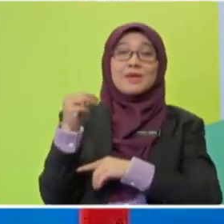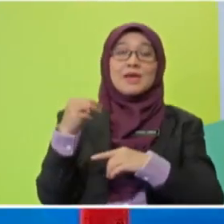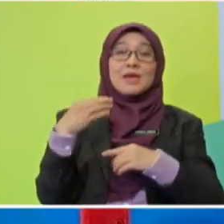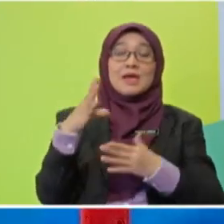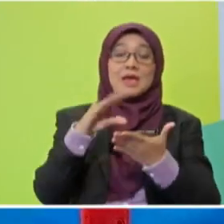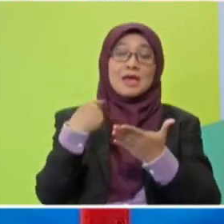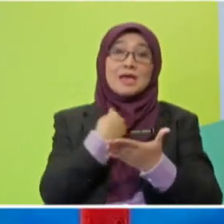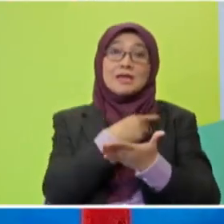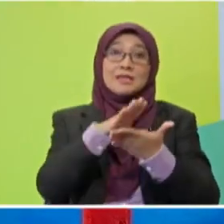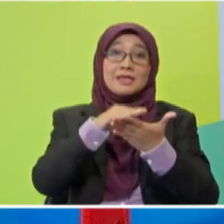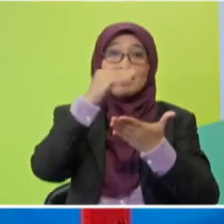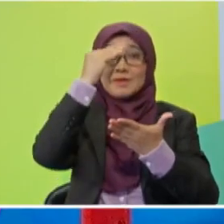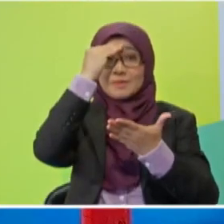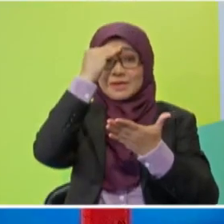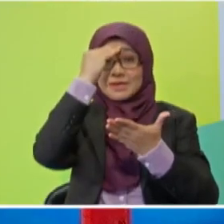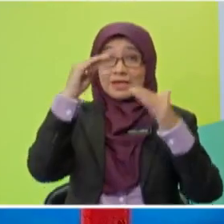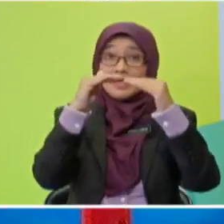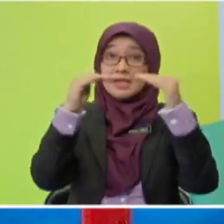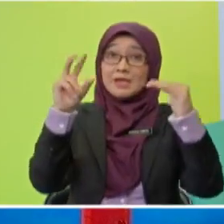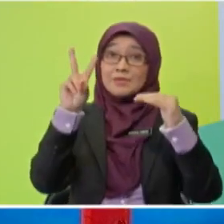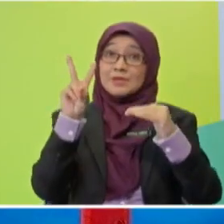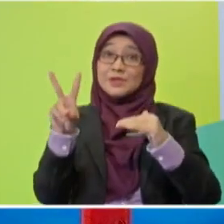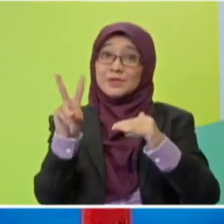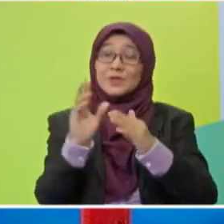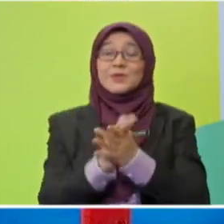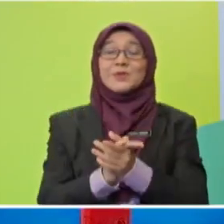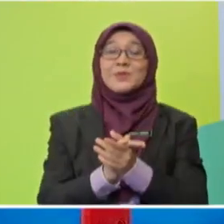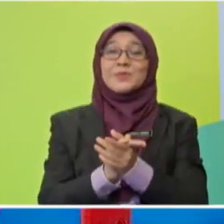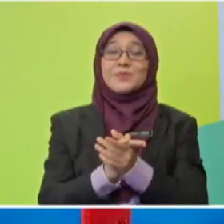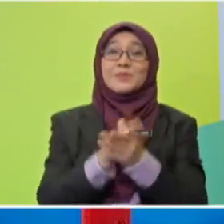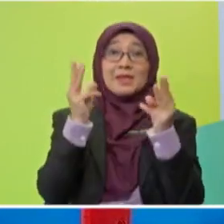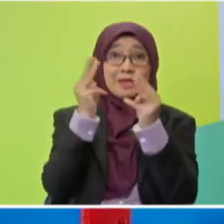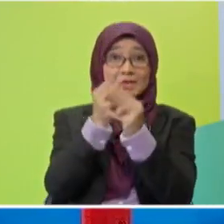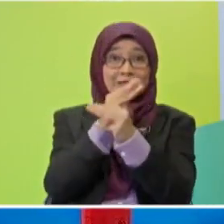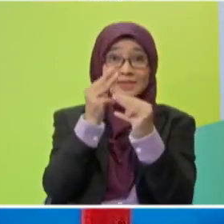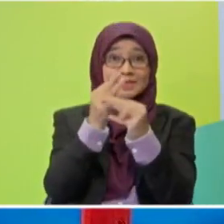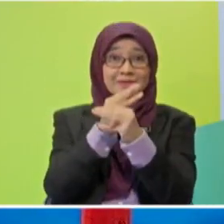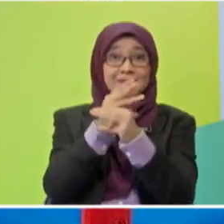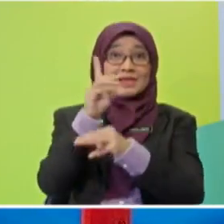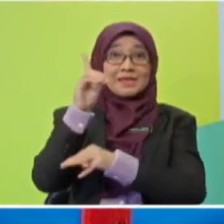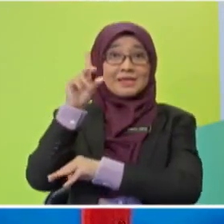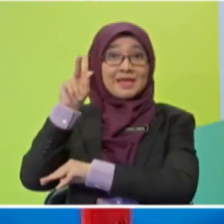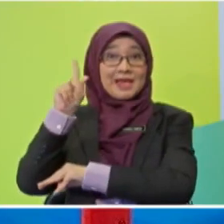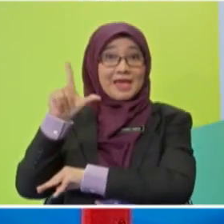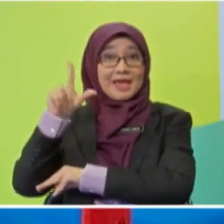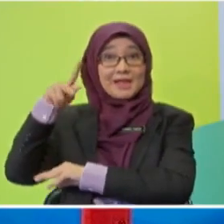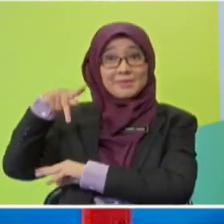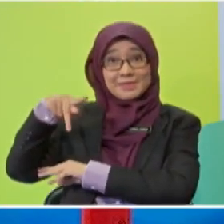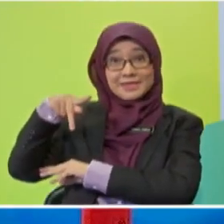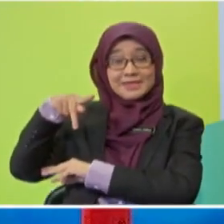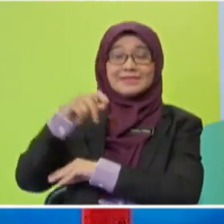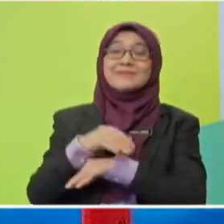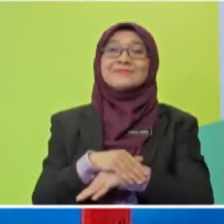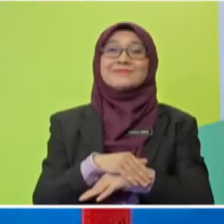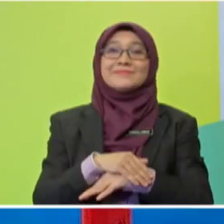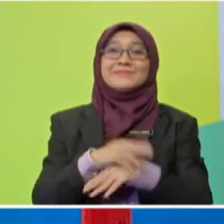slot, and together, of course, we are learning our favorite subject, which is Mathematics Dual Language Program, DLP. And